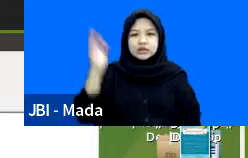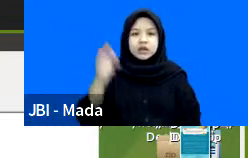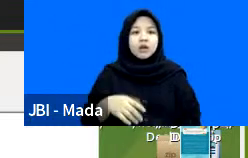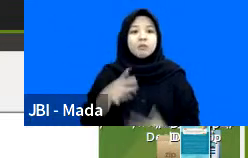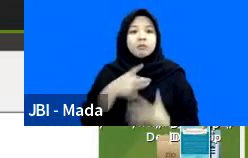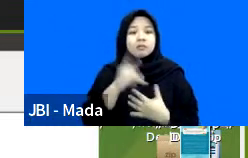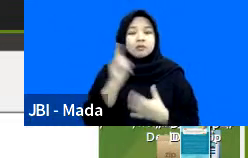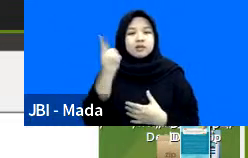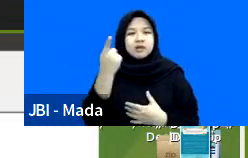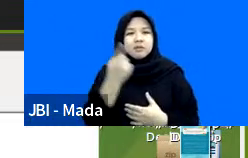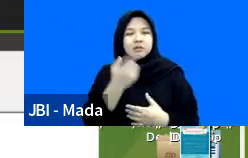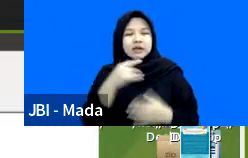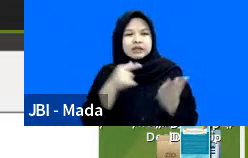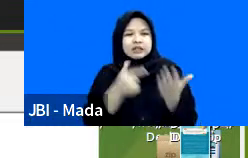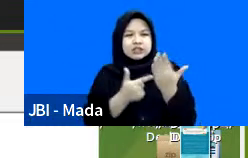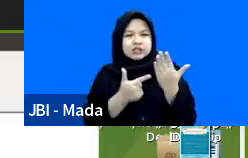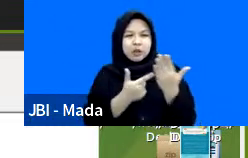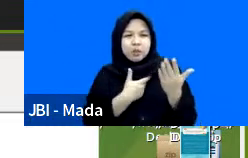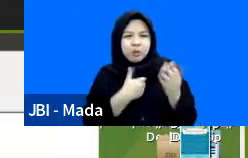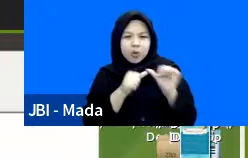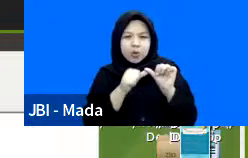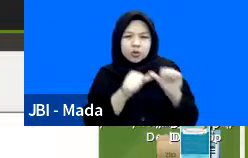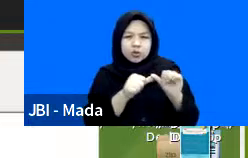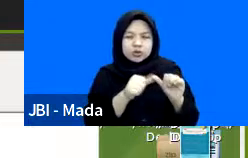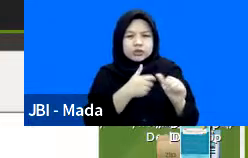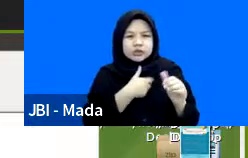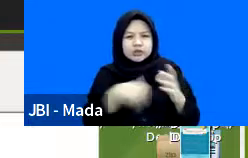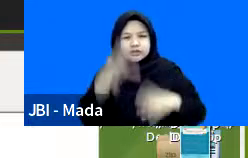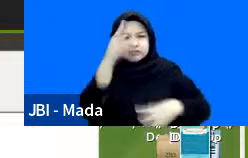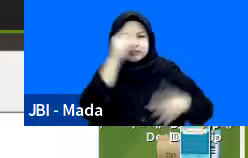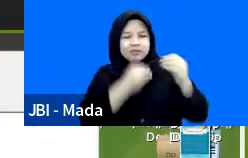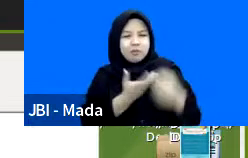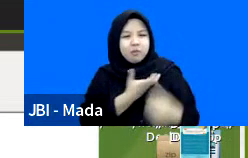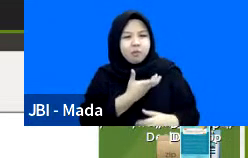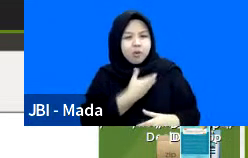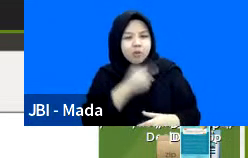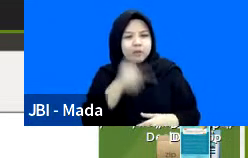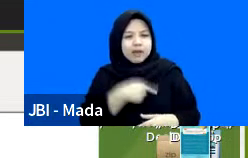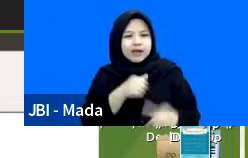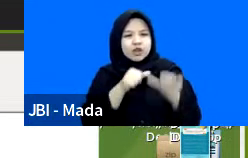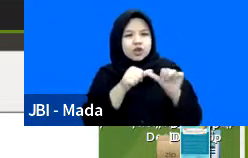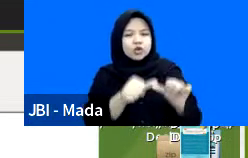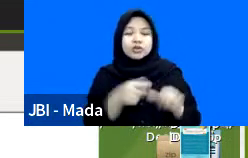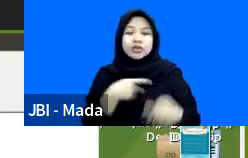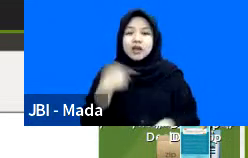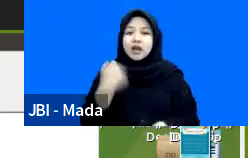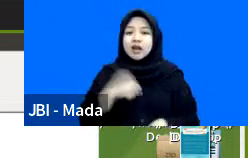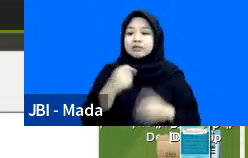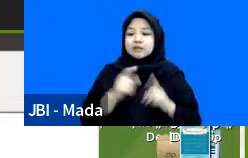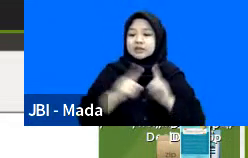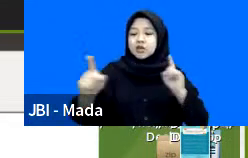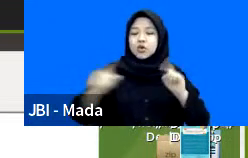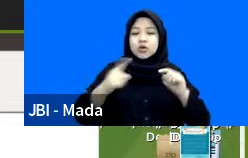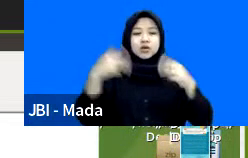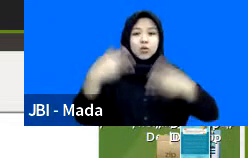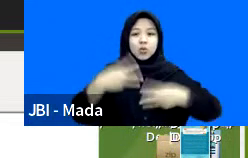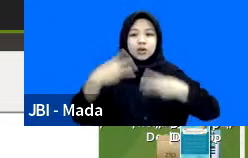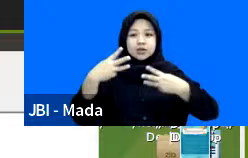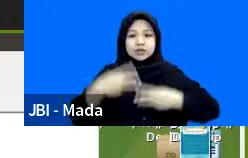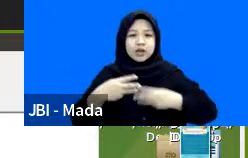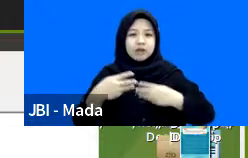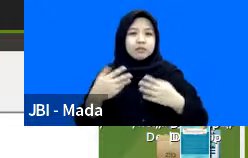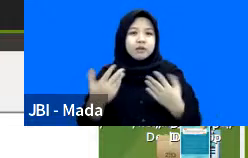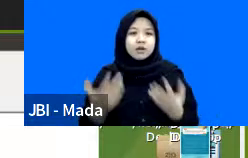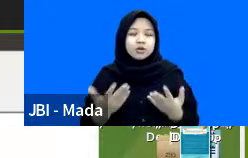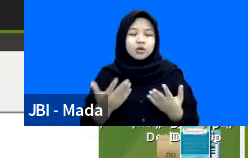addicted to our devices. I know that everybody on this panel cannot stay away from WhatsApp for even half a day. And if our mobile phone is taken away